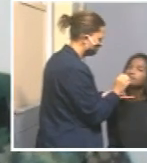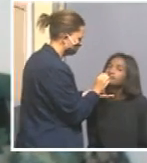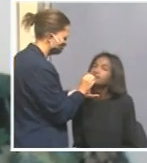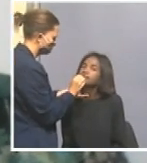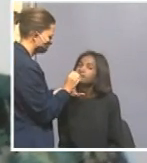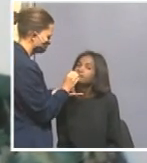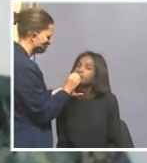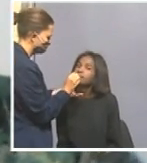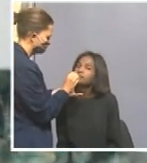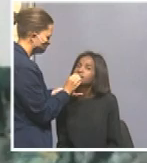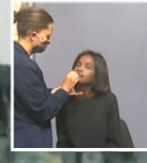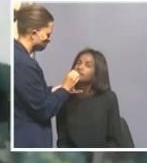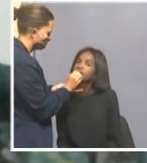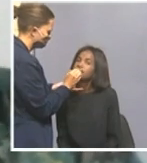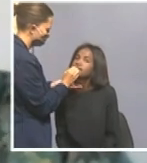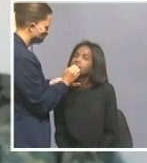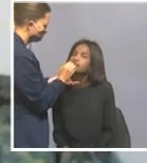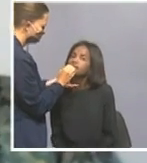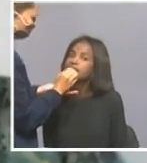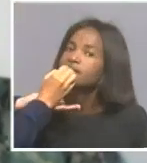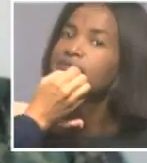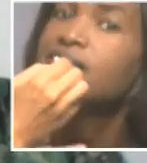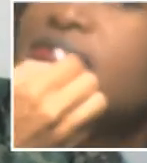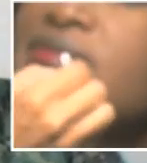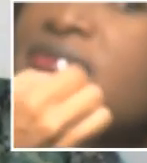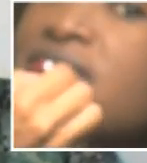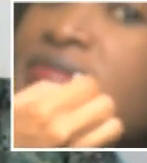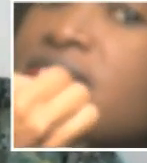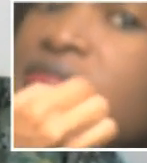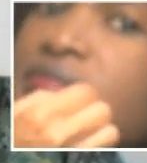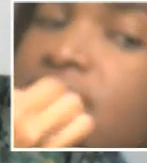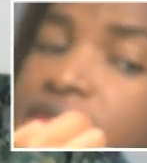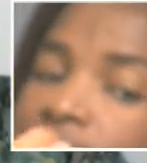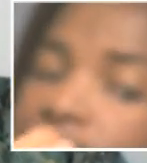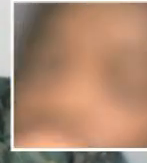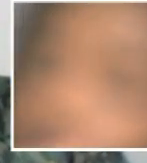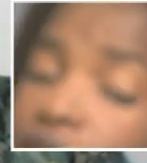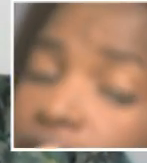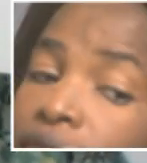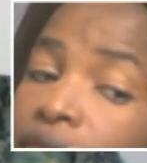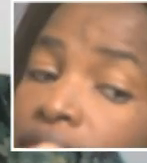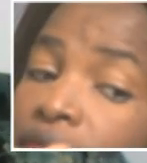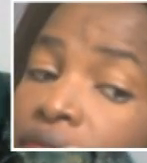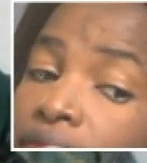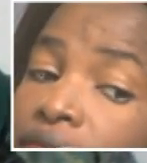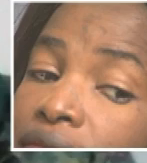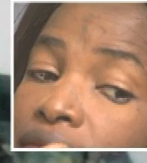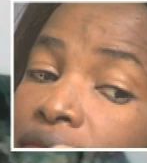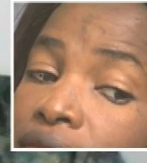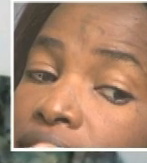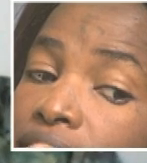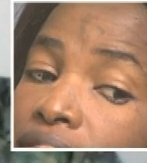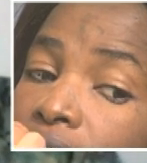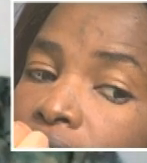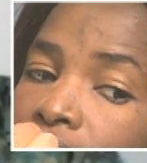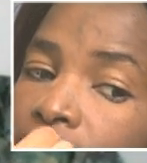okay? Yes, the voice is also fine. Can you hear me clearly? I can hear you clearly, yes. 100%. Ma'am, you're